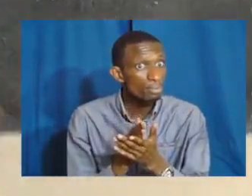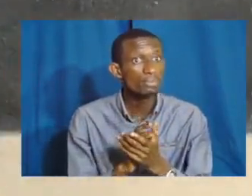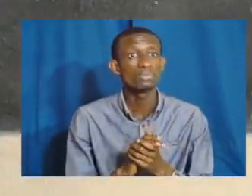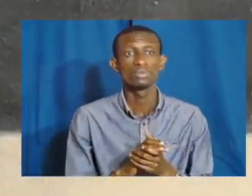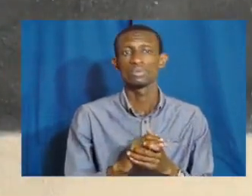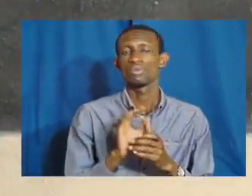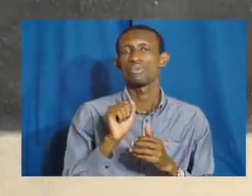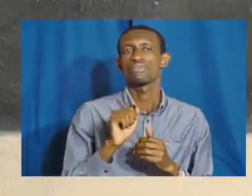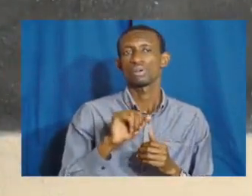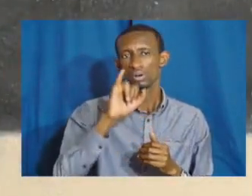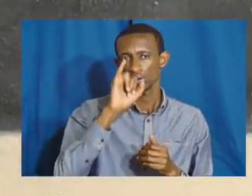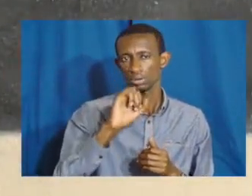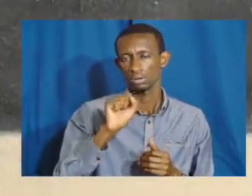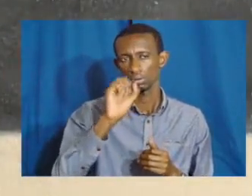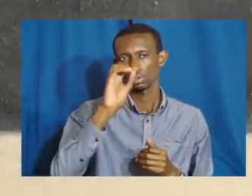in